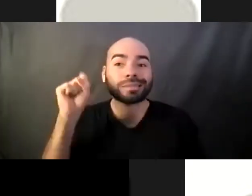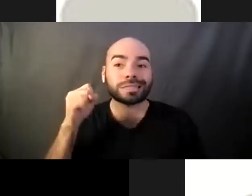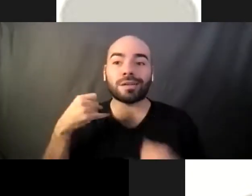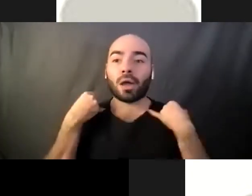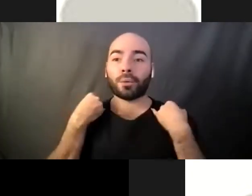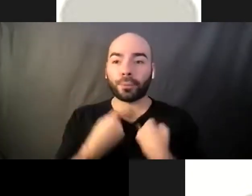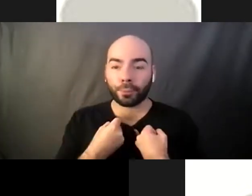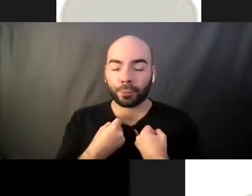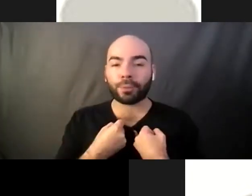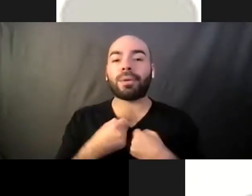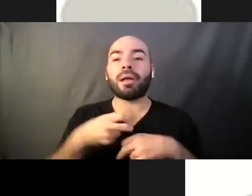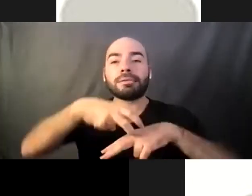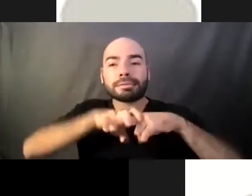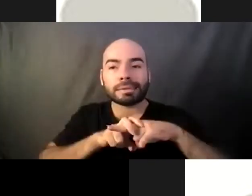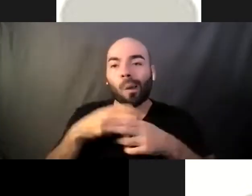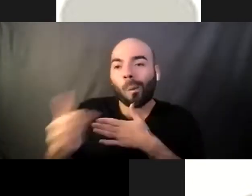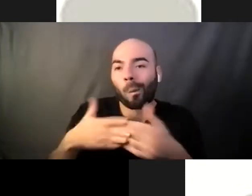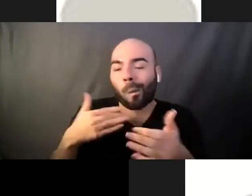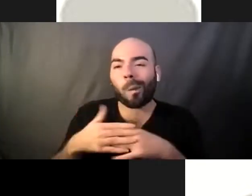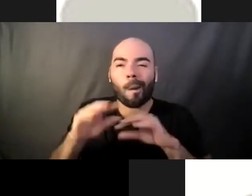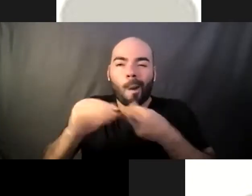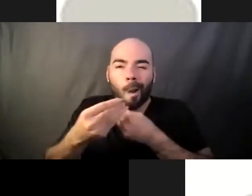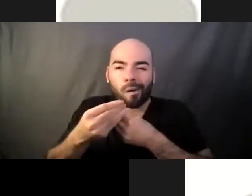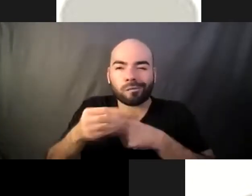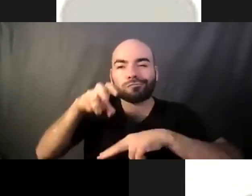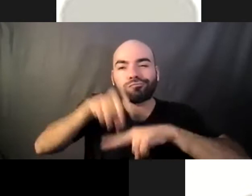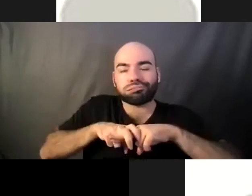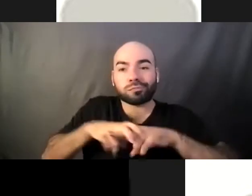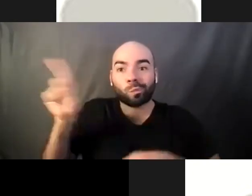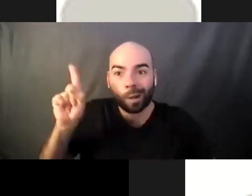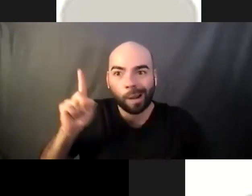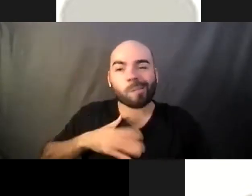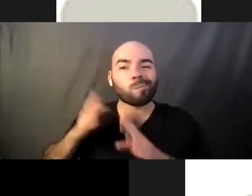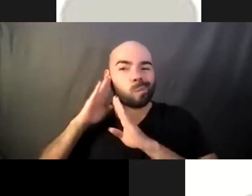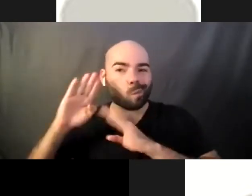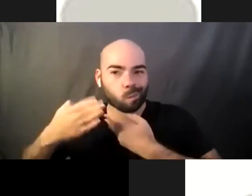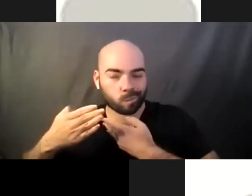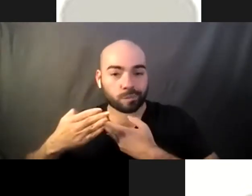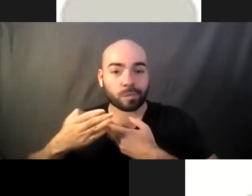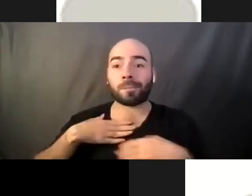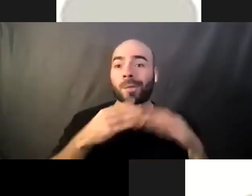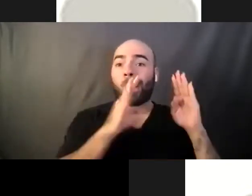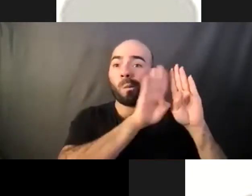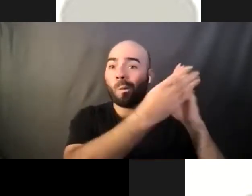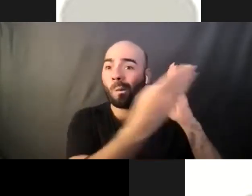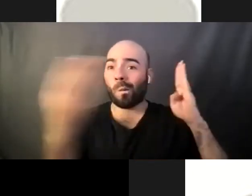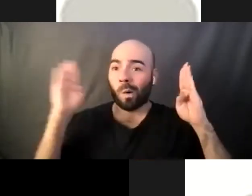sitting on a gray office chair in my bedroom and the walls are